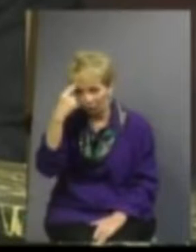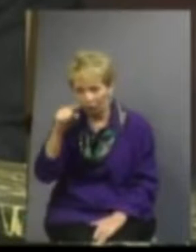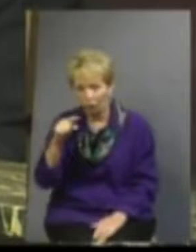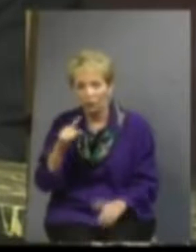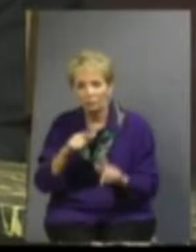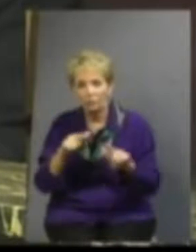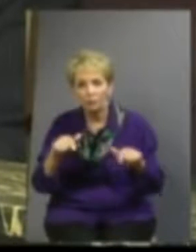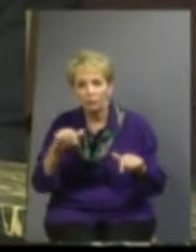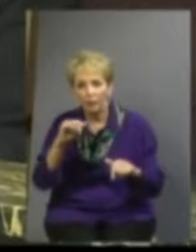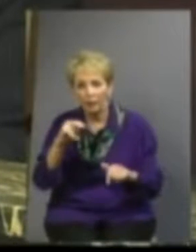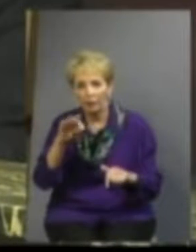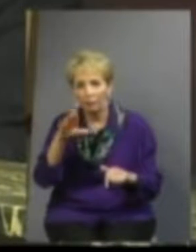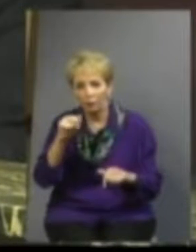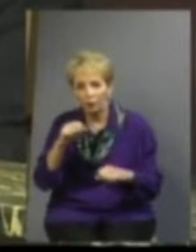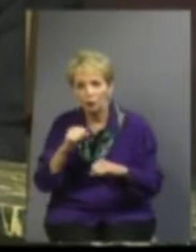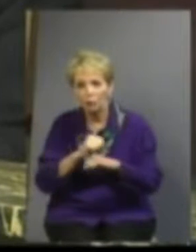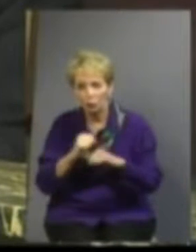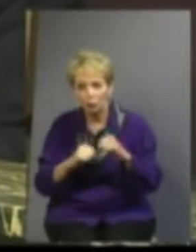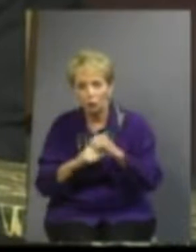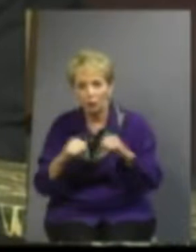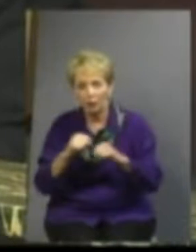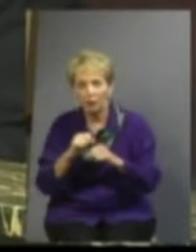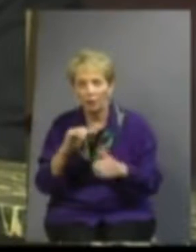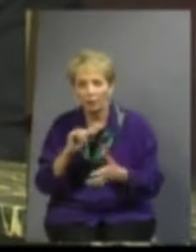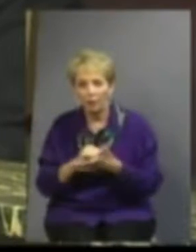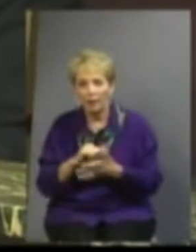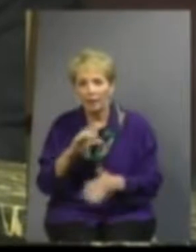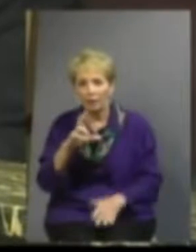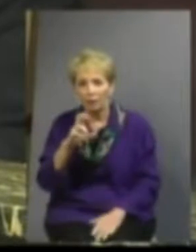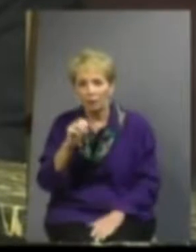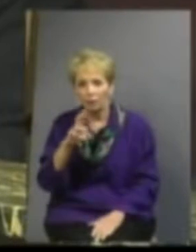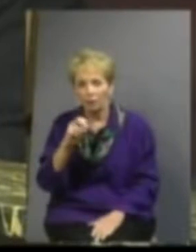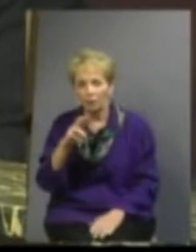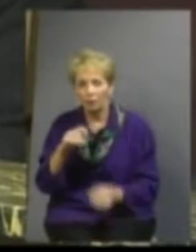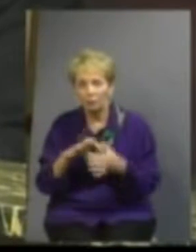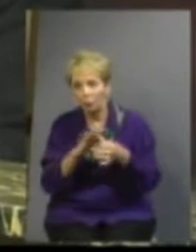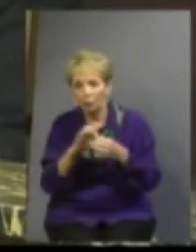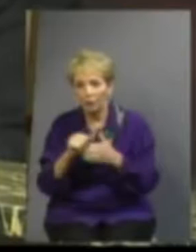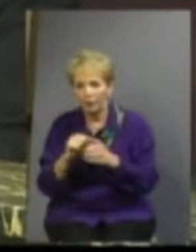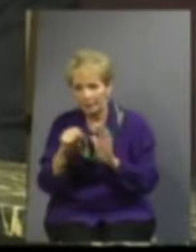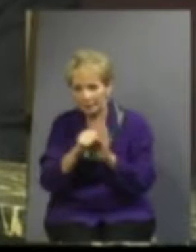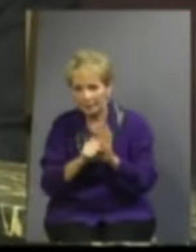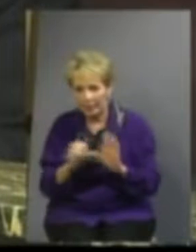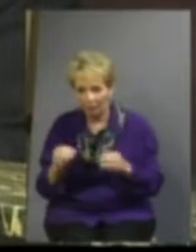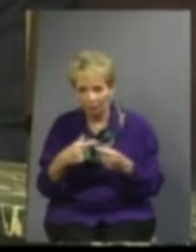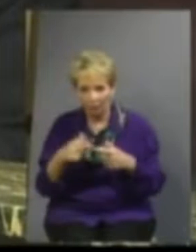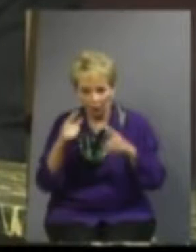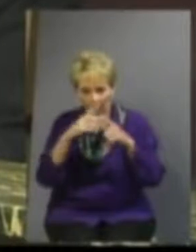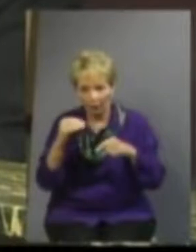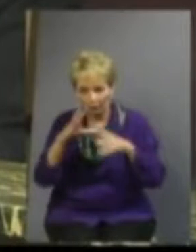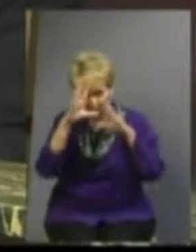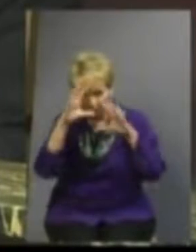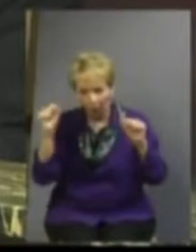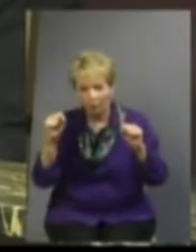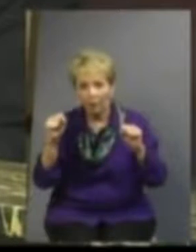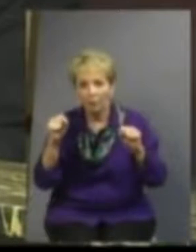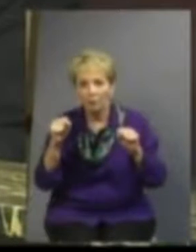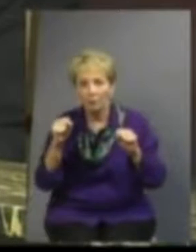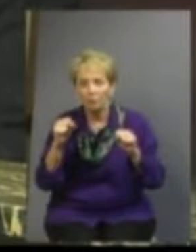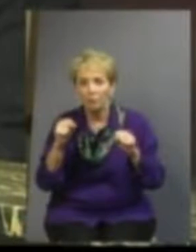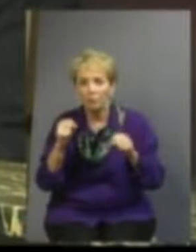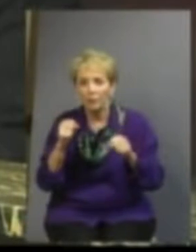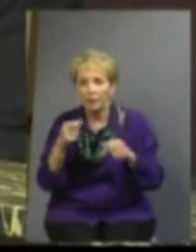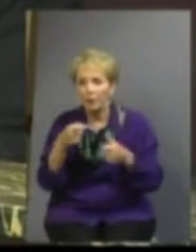of infrastructure improvements. The referendum would coincide with the state office and the presidential preference primary